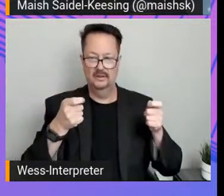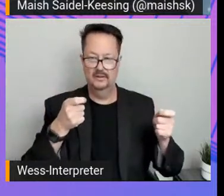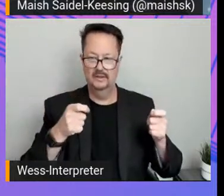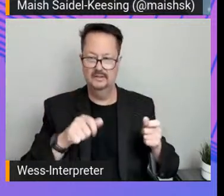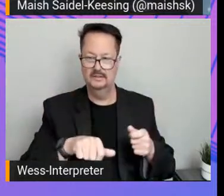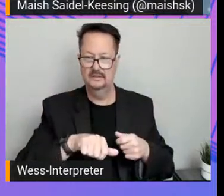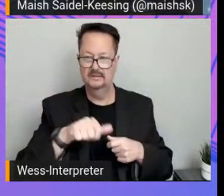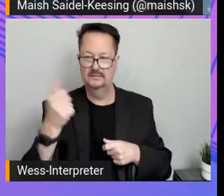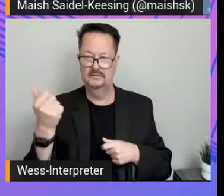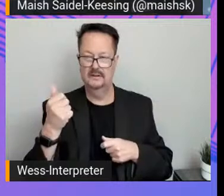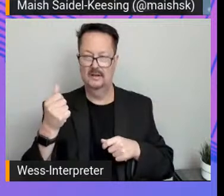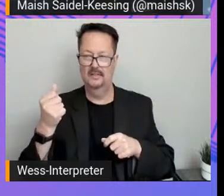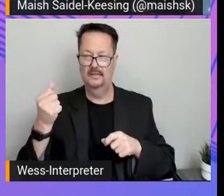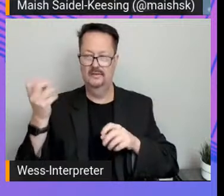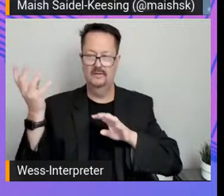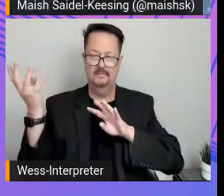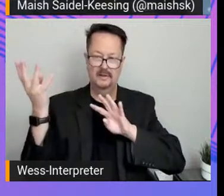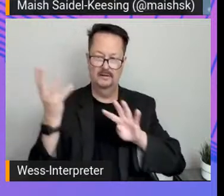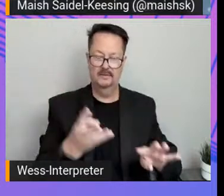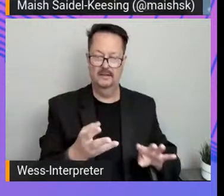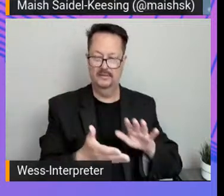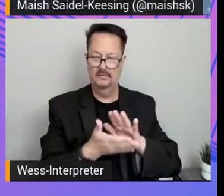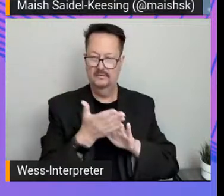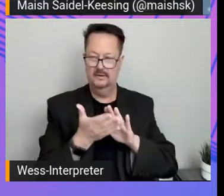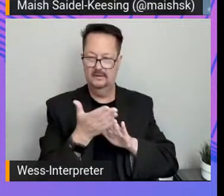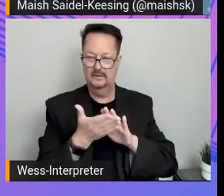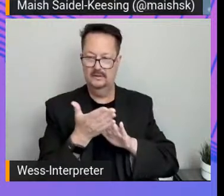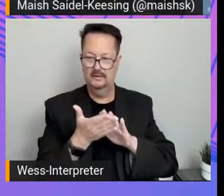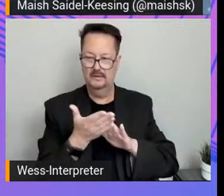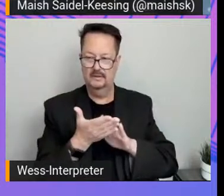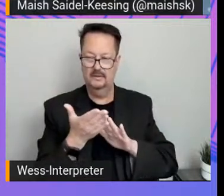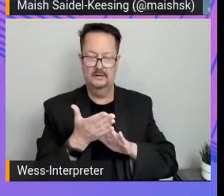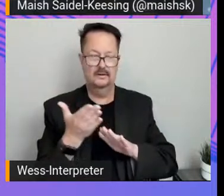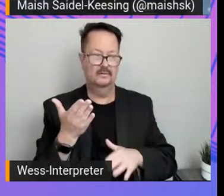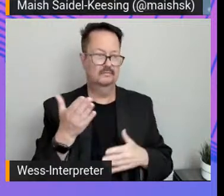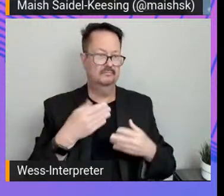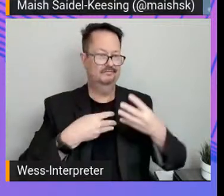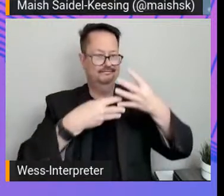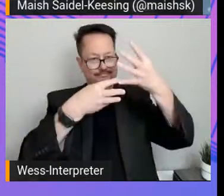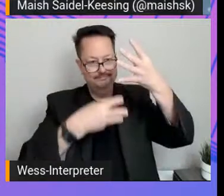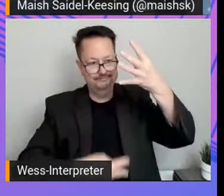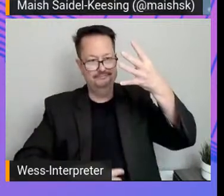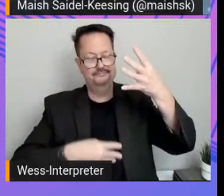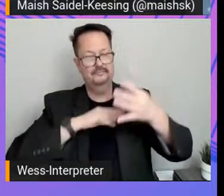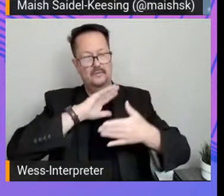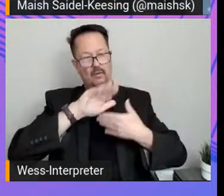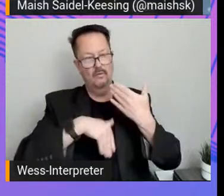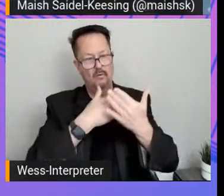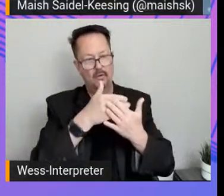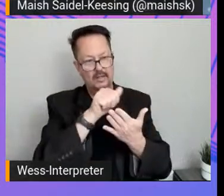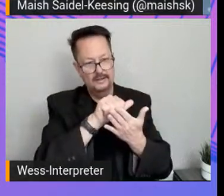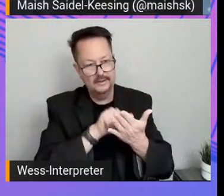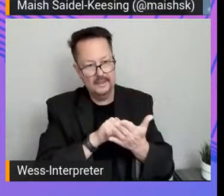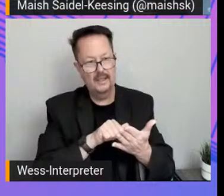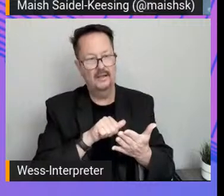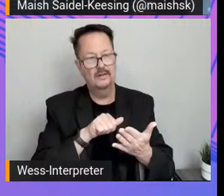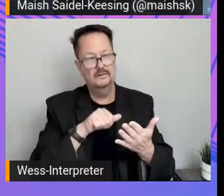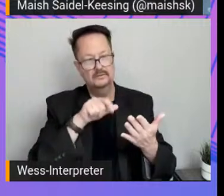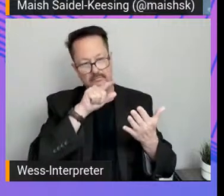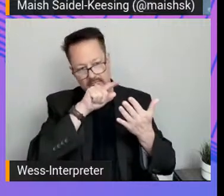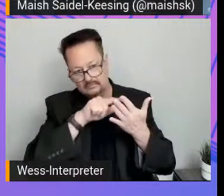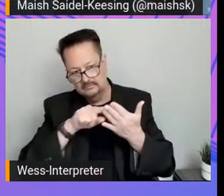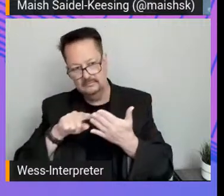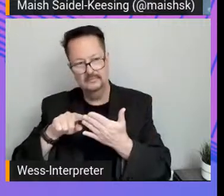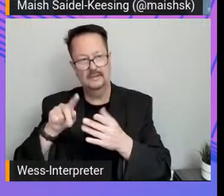runs, and it queries the organization API to get a list of all accounts, spins through all the accounts, and then applies